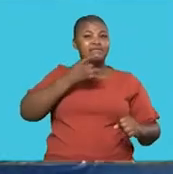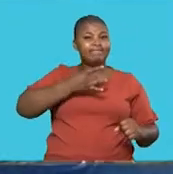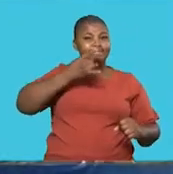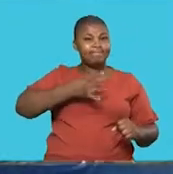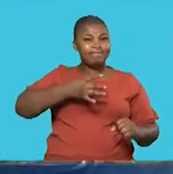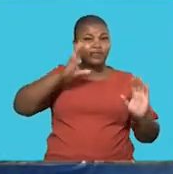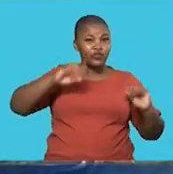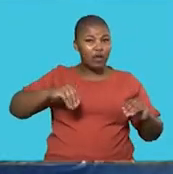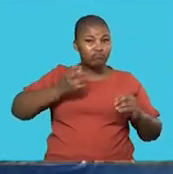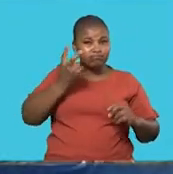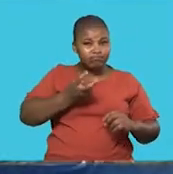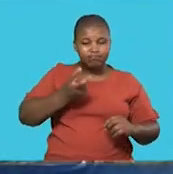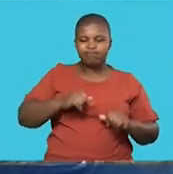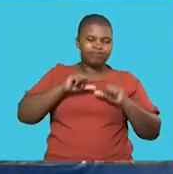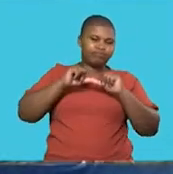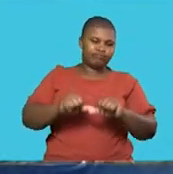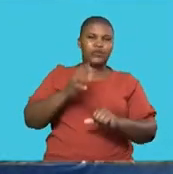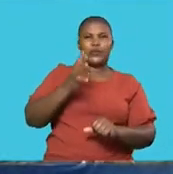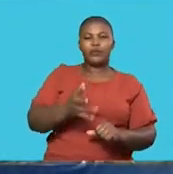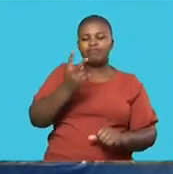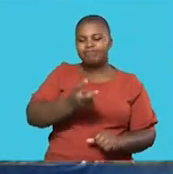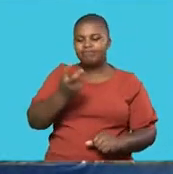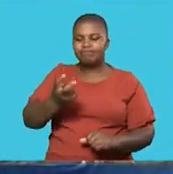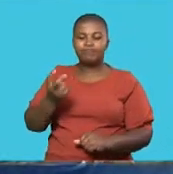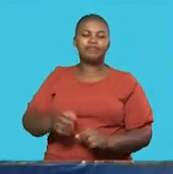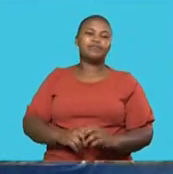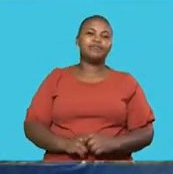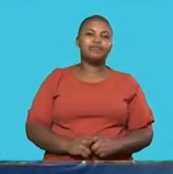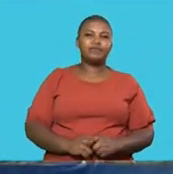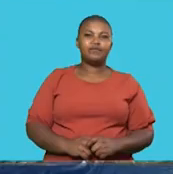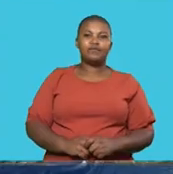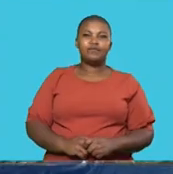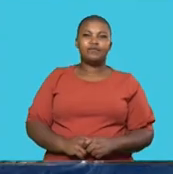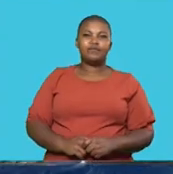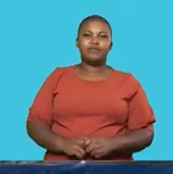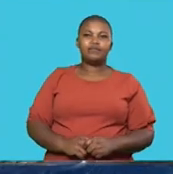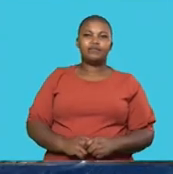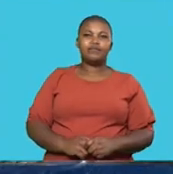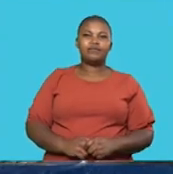e tlile go tswela pele. Ditabeng tsa Soweto TV ke Manini Morolo.